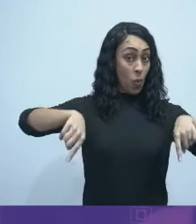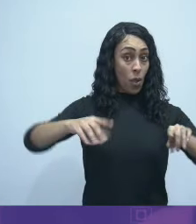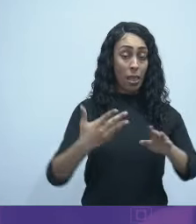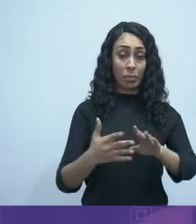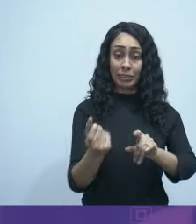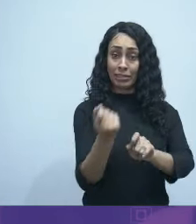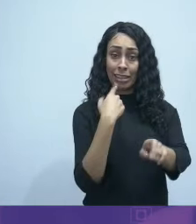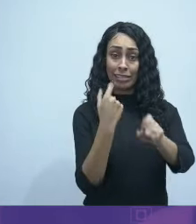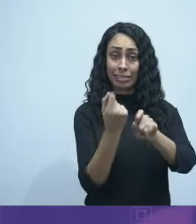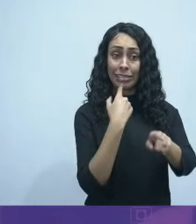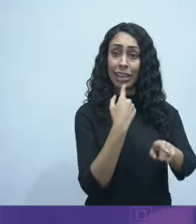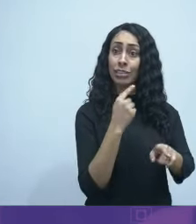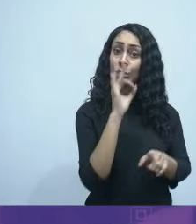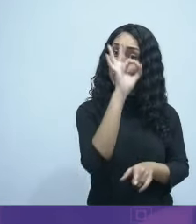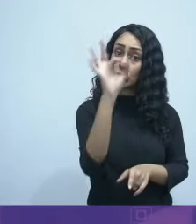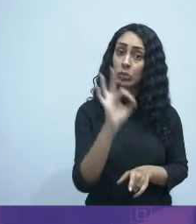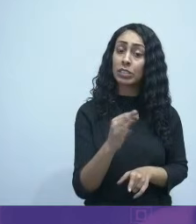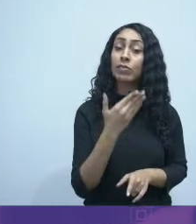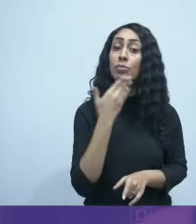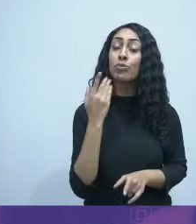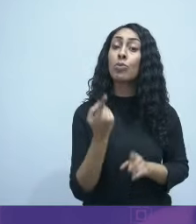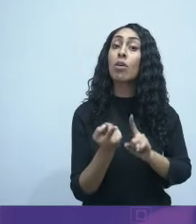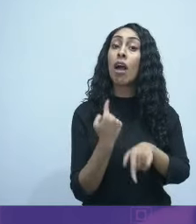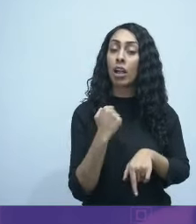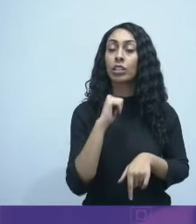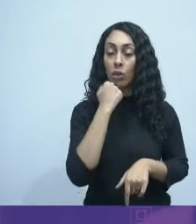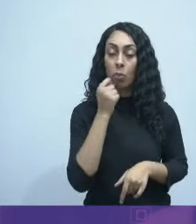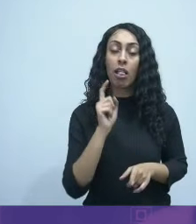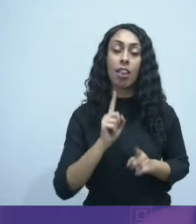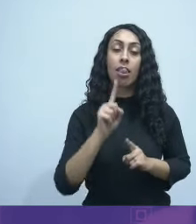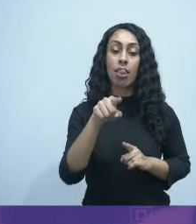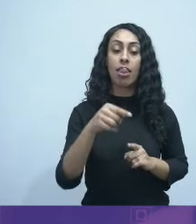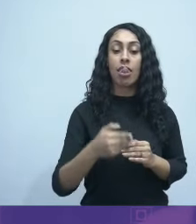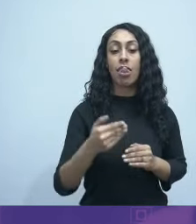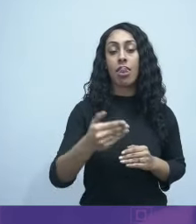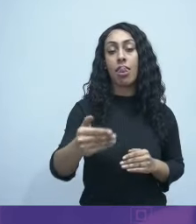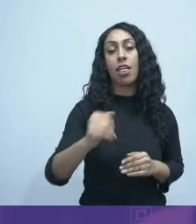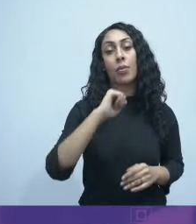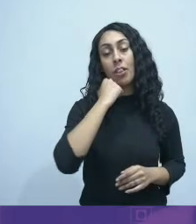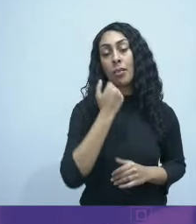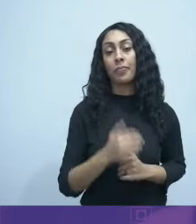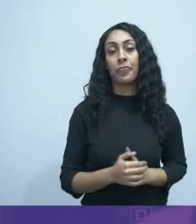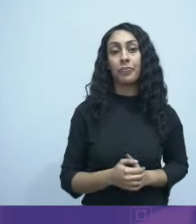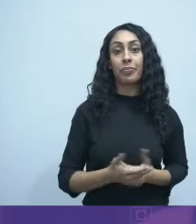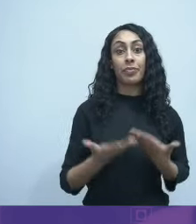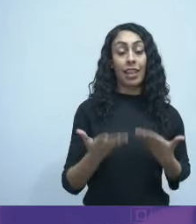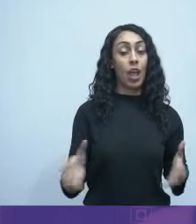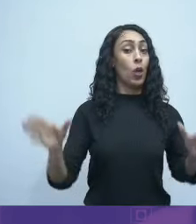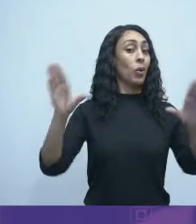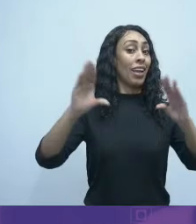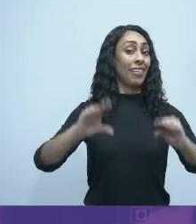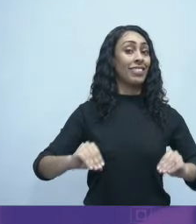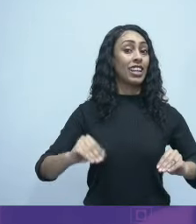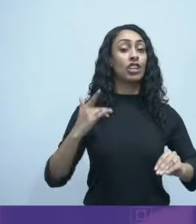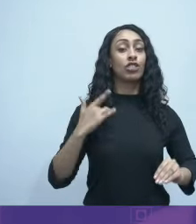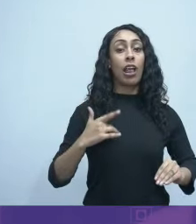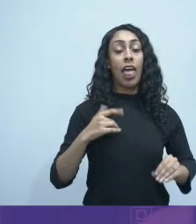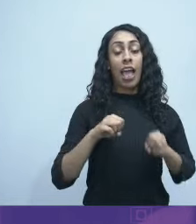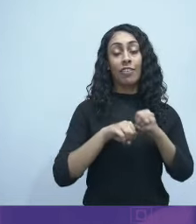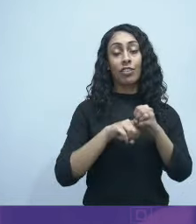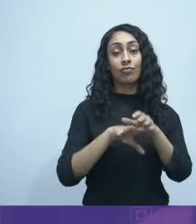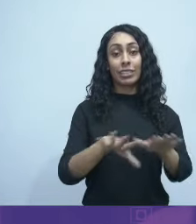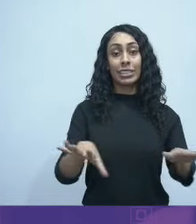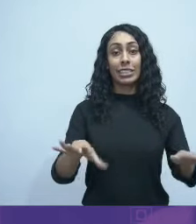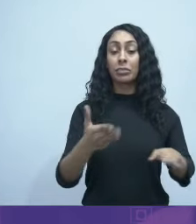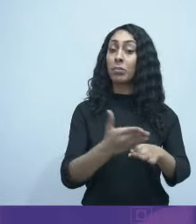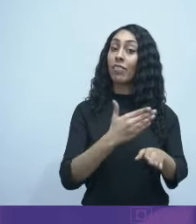questions. If we didn't answer yours, we will get back to you in the days to come. We've now come to the end of our live stream, and before